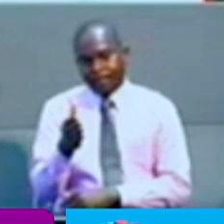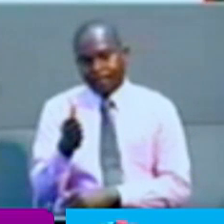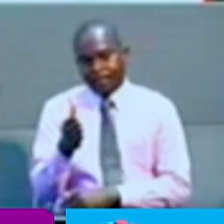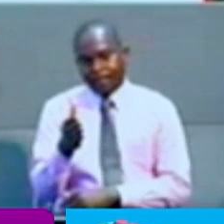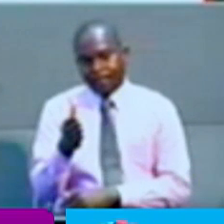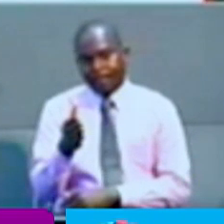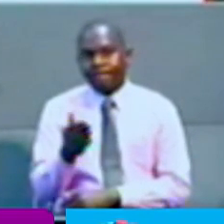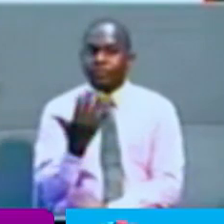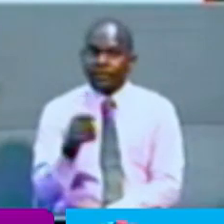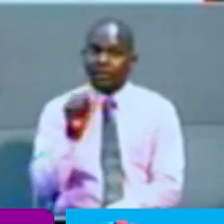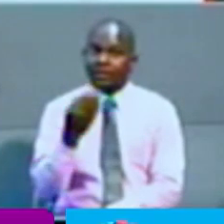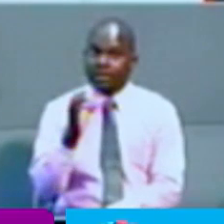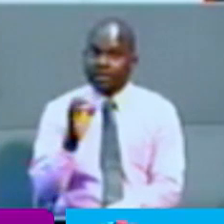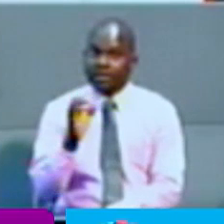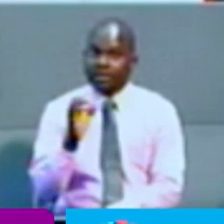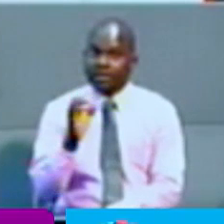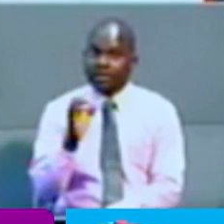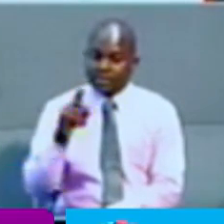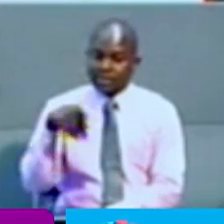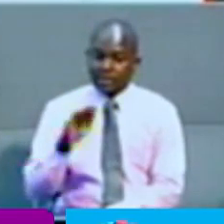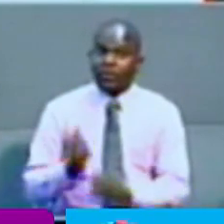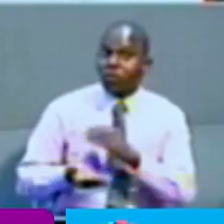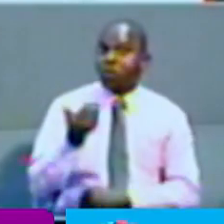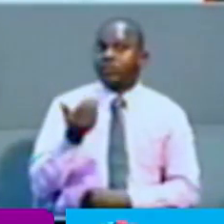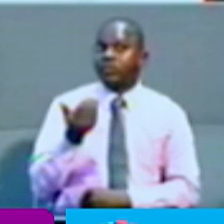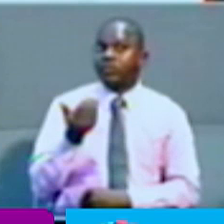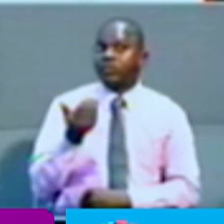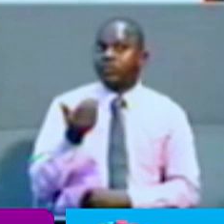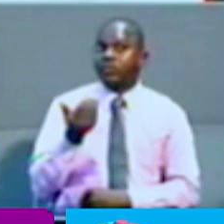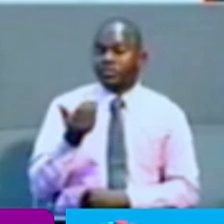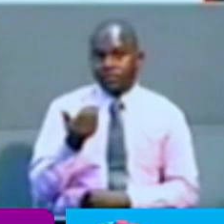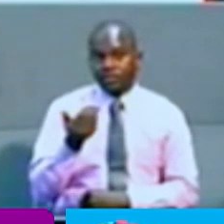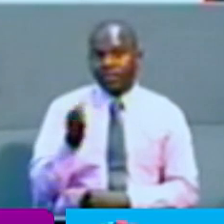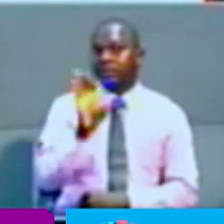9 o'clock to 5:30 in the morning, what they call morning, the Europeans.